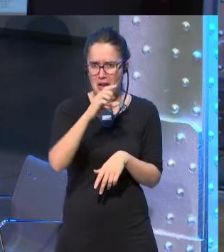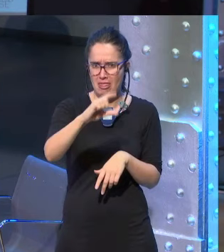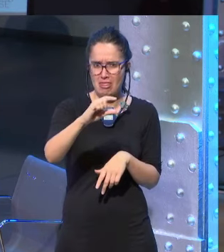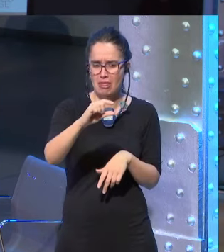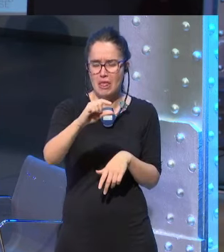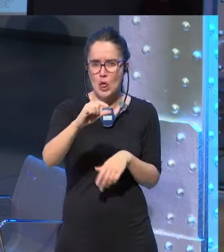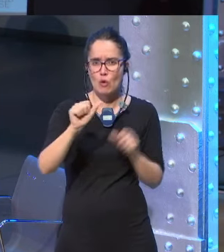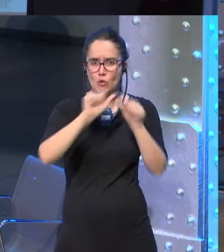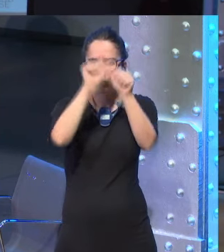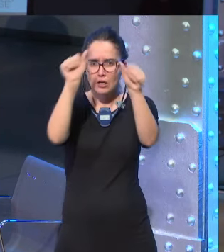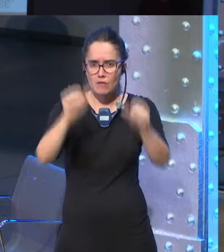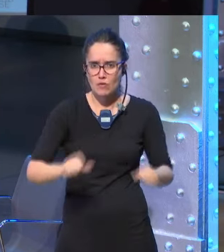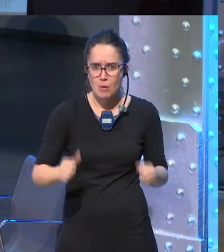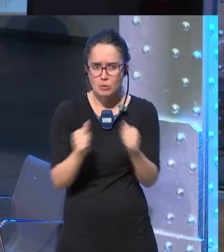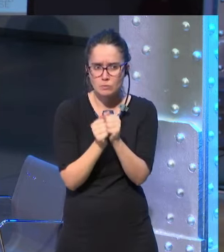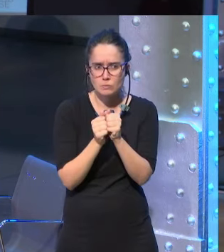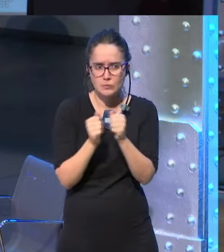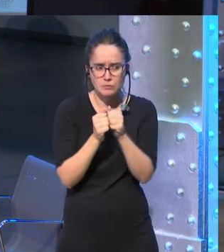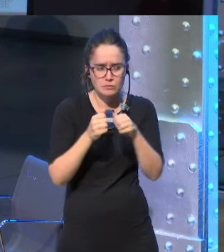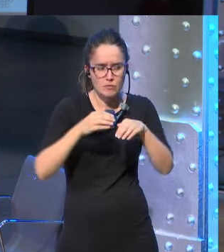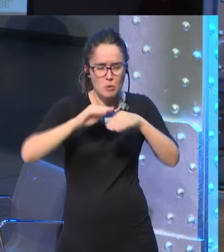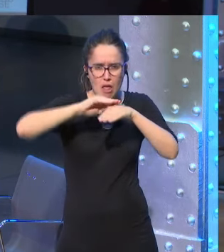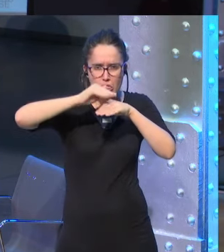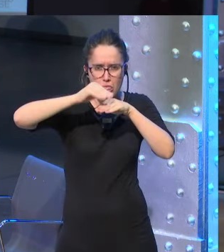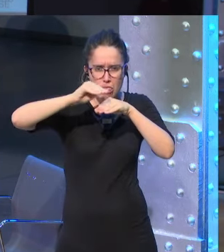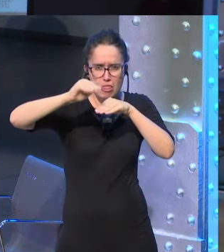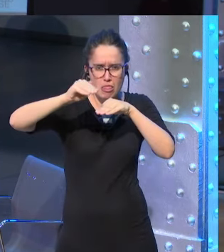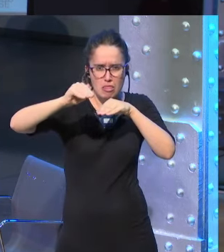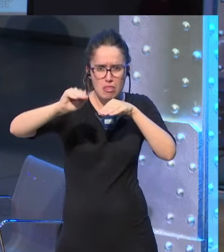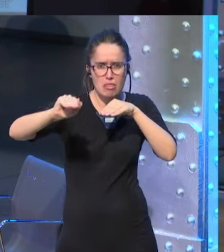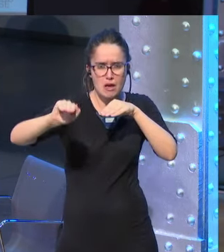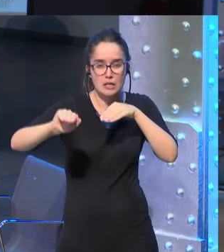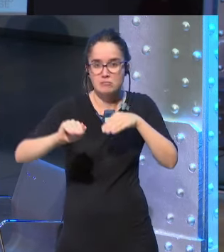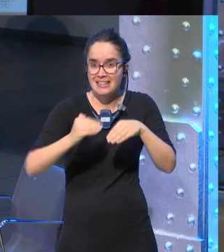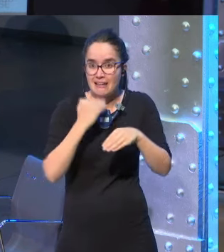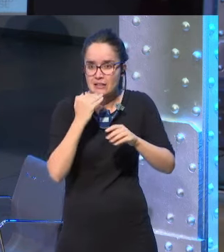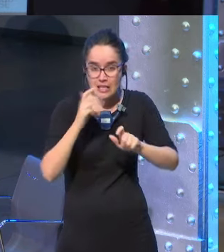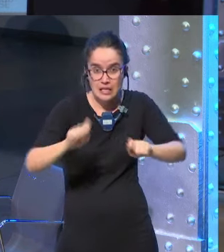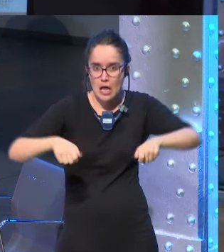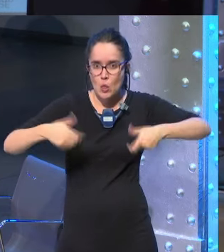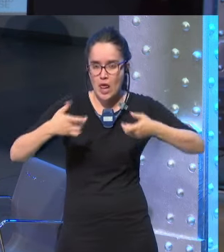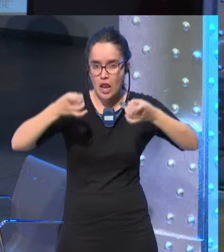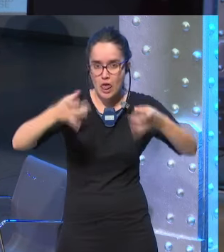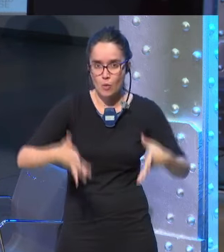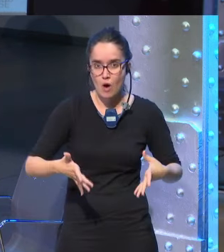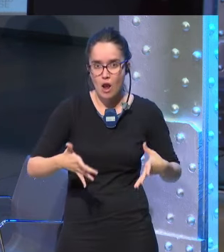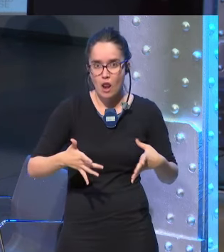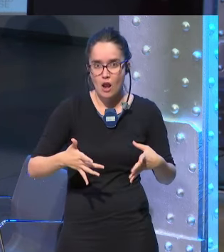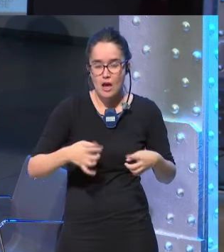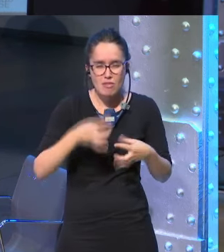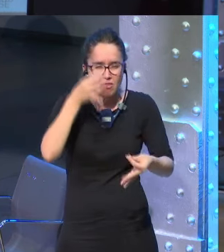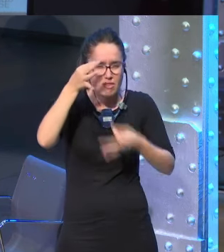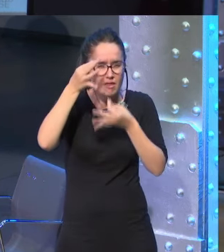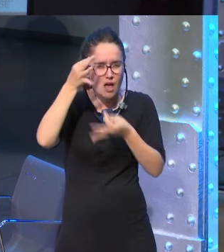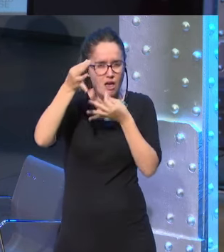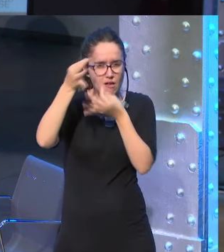this almost naturalistic forms. You see this high degree of details, and you see how it adapts